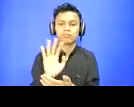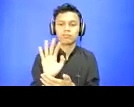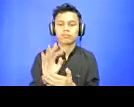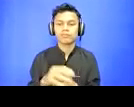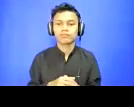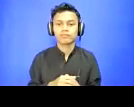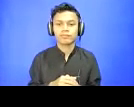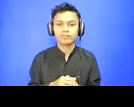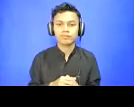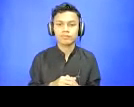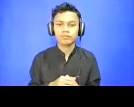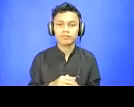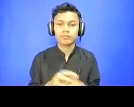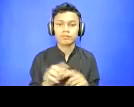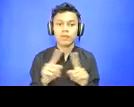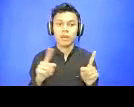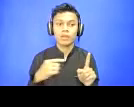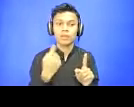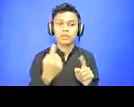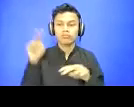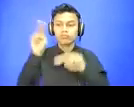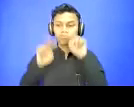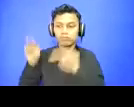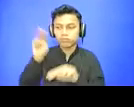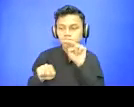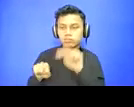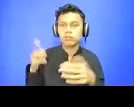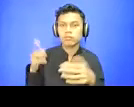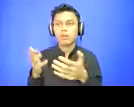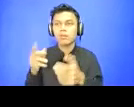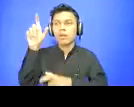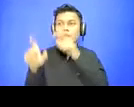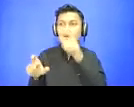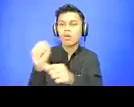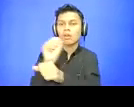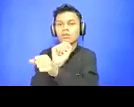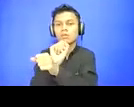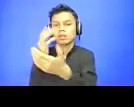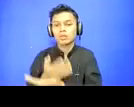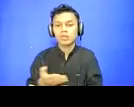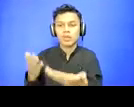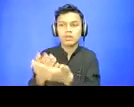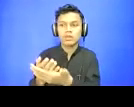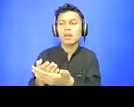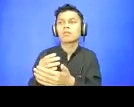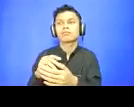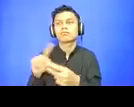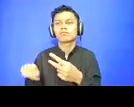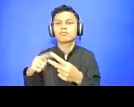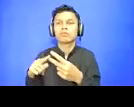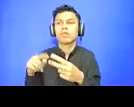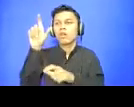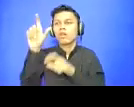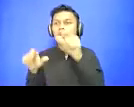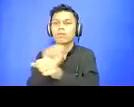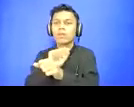which social workers and child welfare professionals need to have training in the use of technology, need to be competent